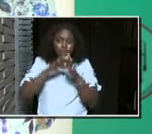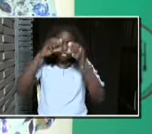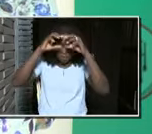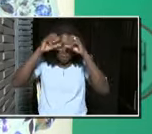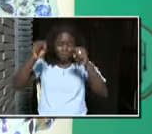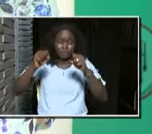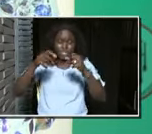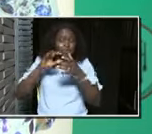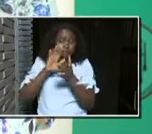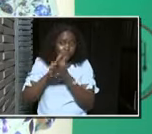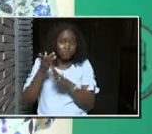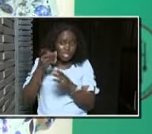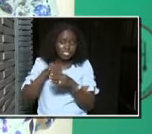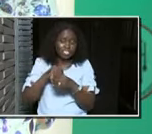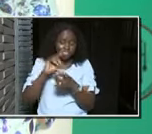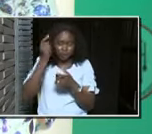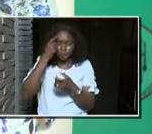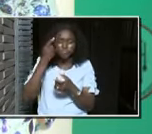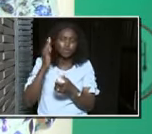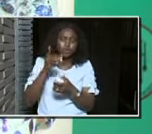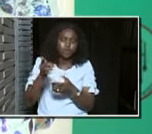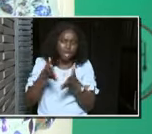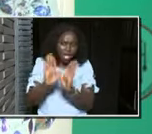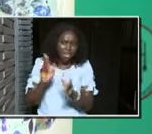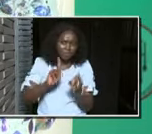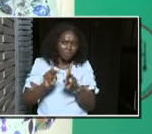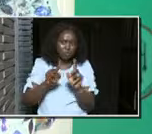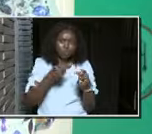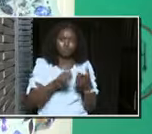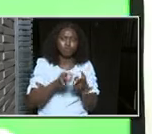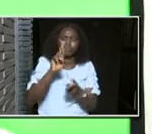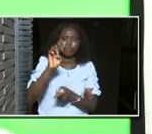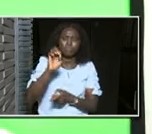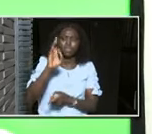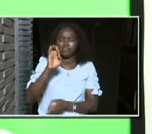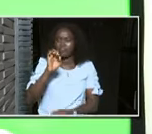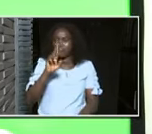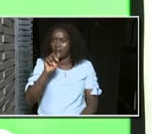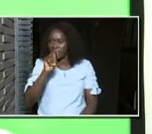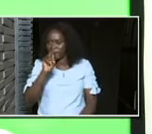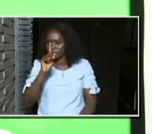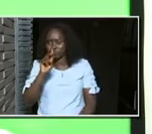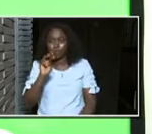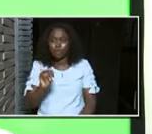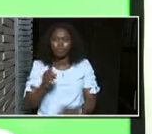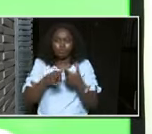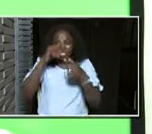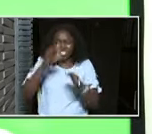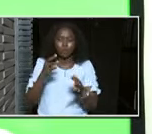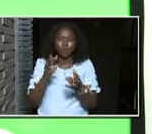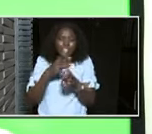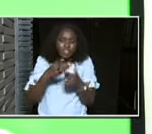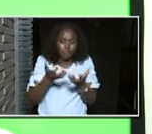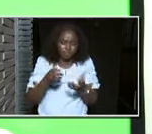sort of constitutional review that allows people to go to referendum to decide whether they want to remain with Nigeria or not? Well, you